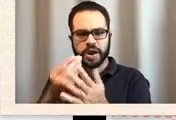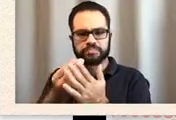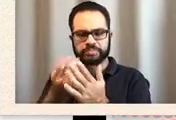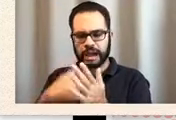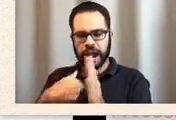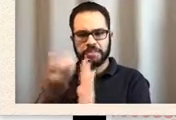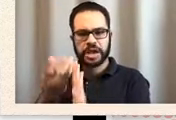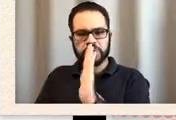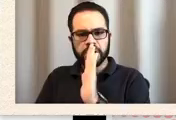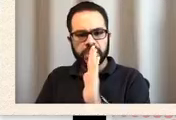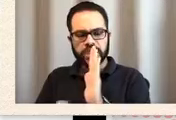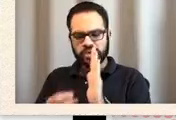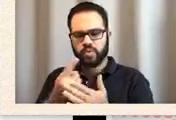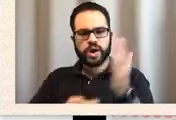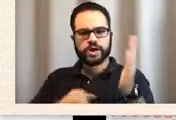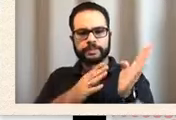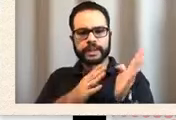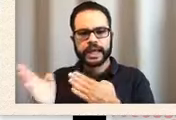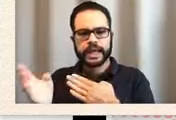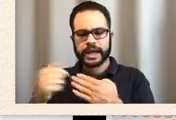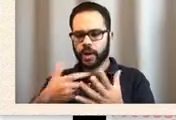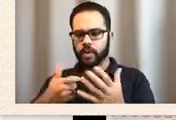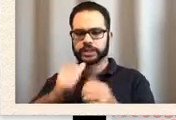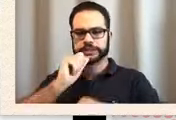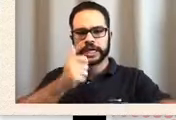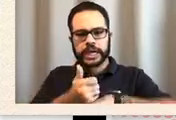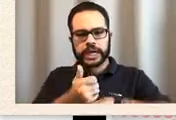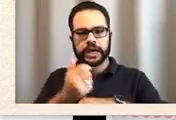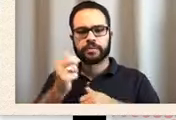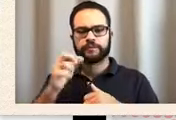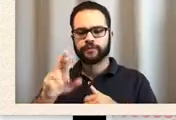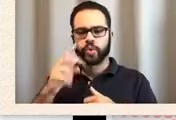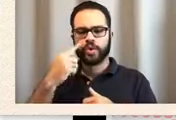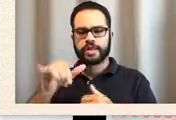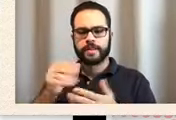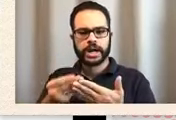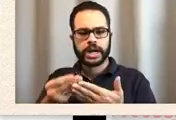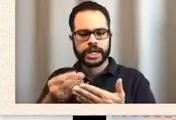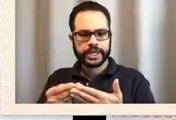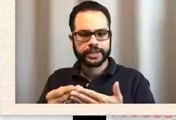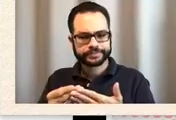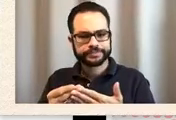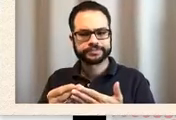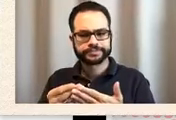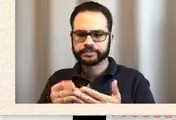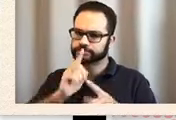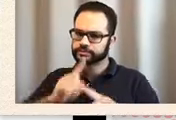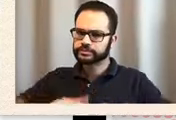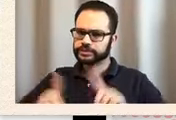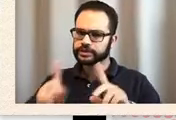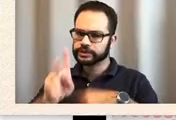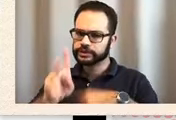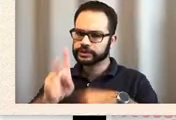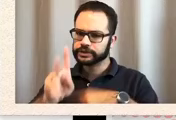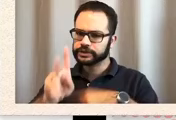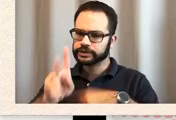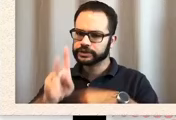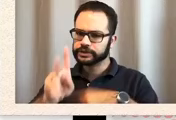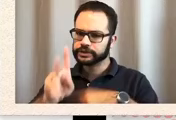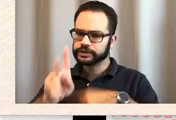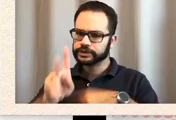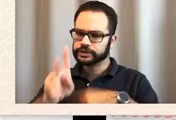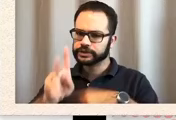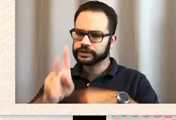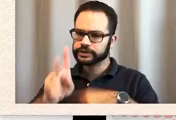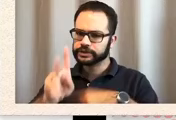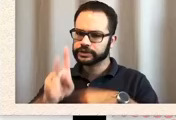to do or have in place for these funds? And so it's definitely a different topic when you start thinking of now people have the abilities